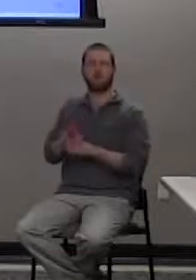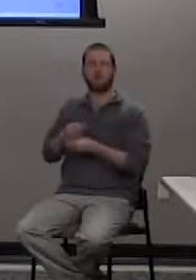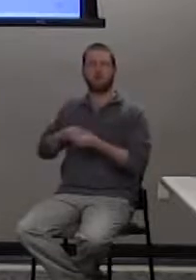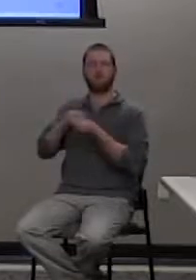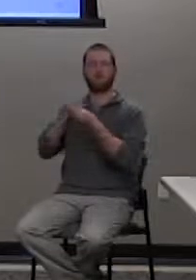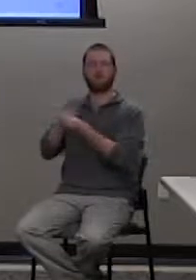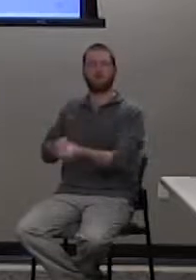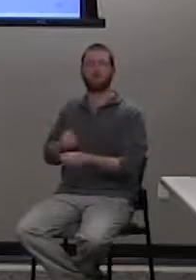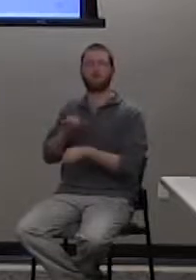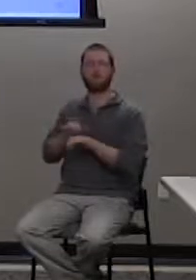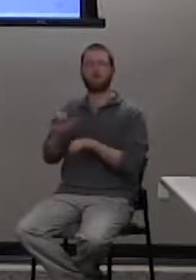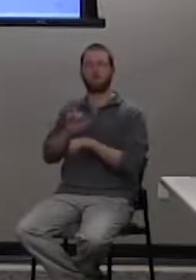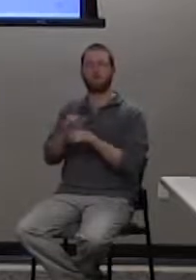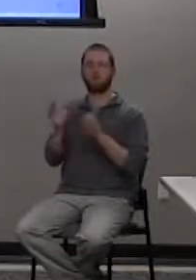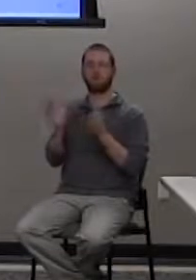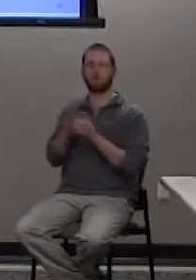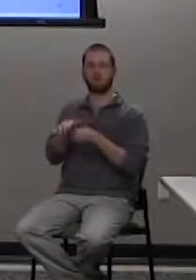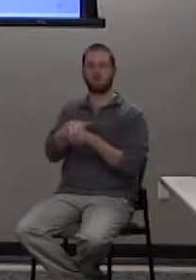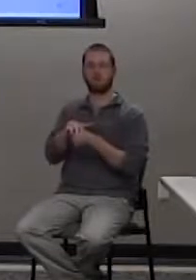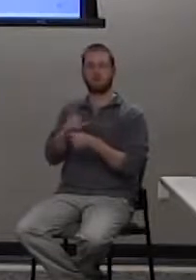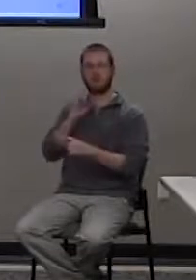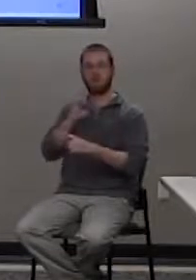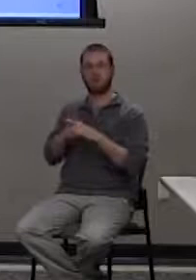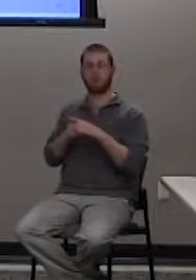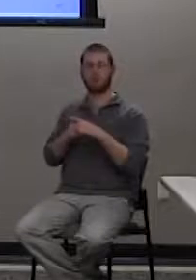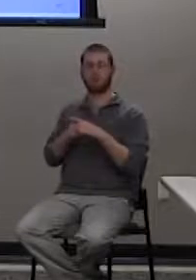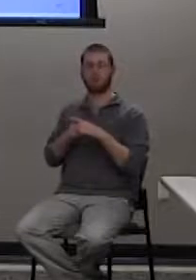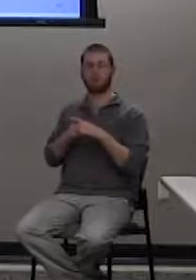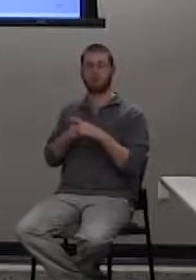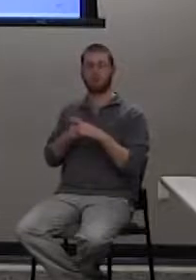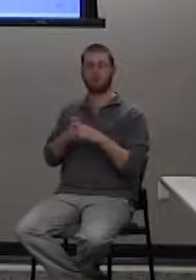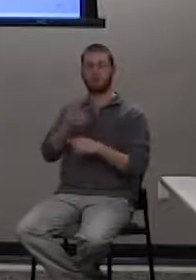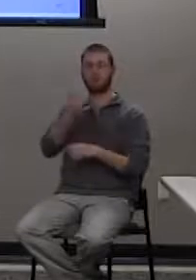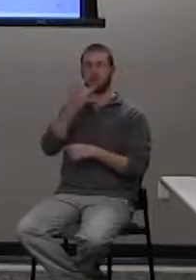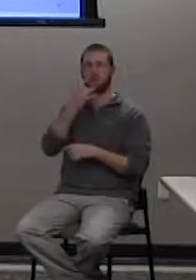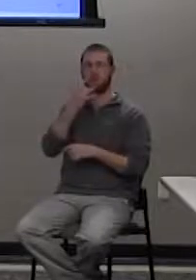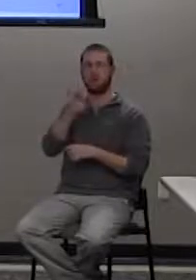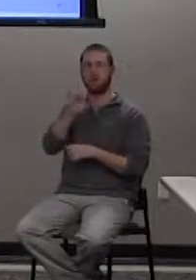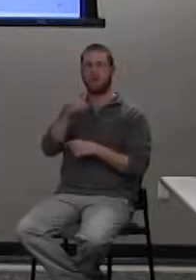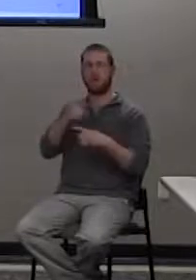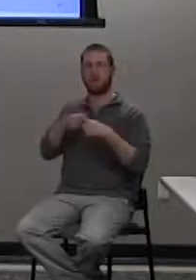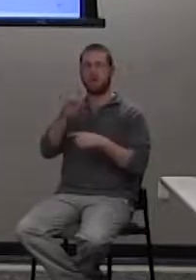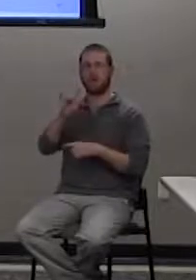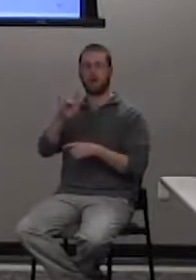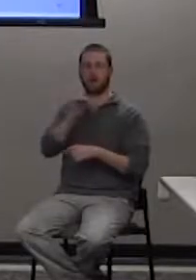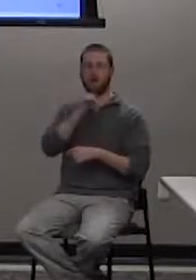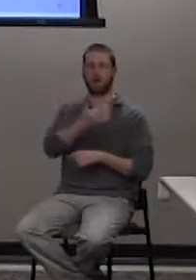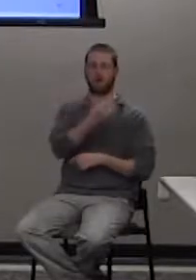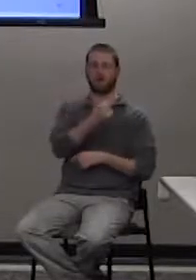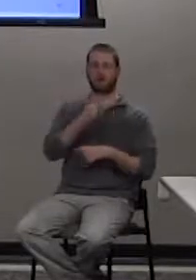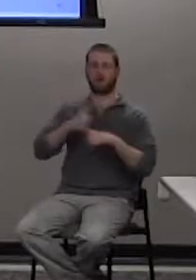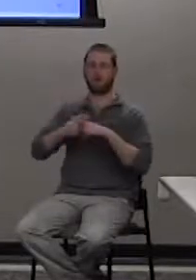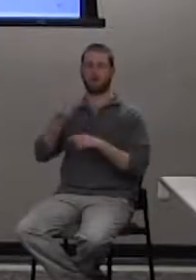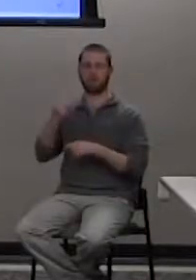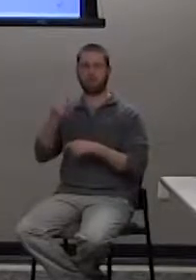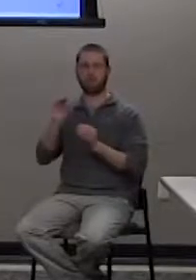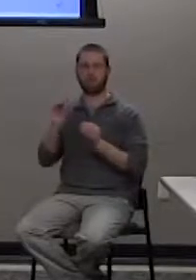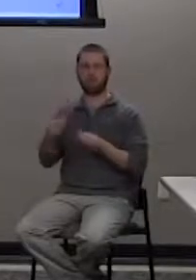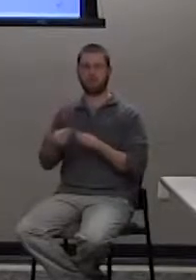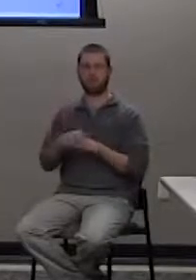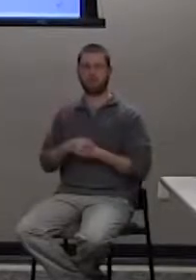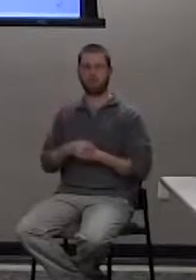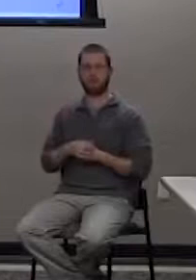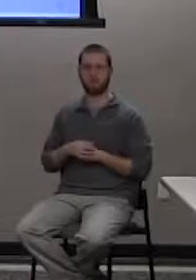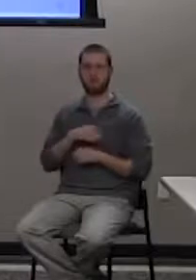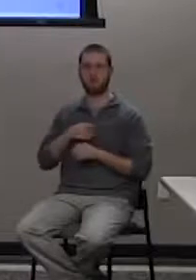efficient. And people are more accustomed to working in an 8x8 cube rather than a 15x12 office. I bring